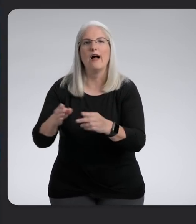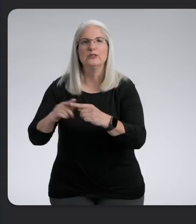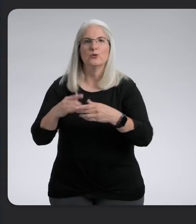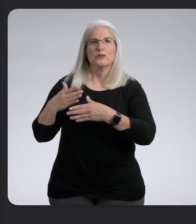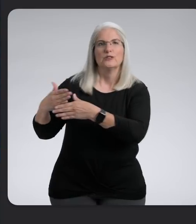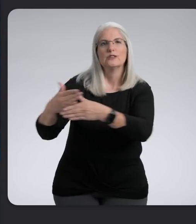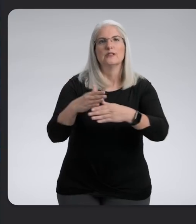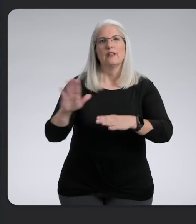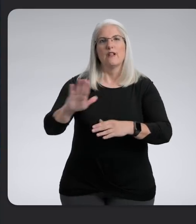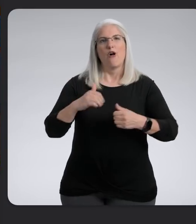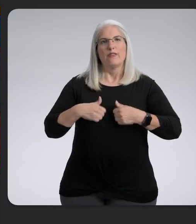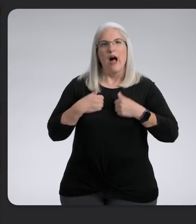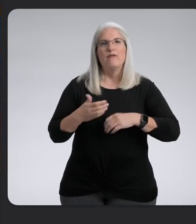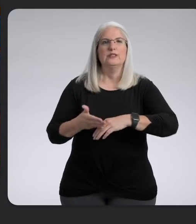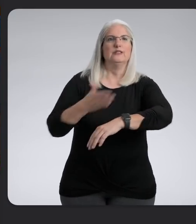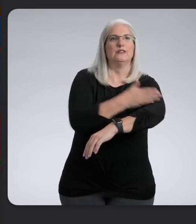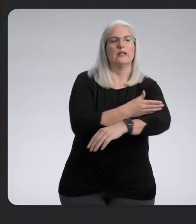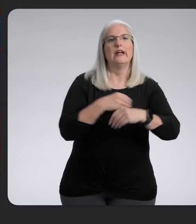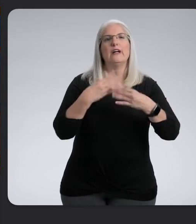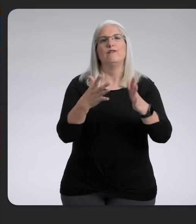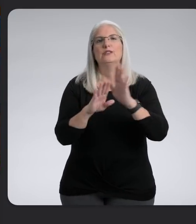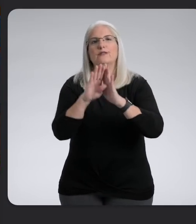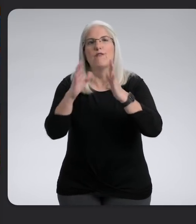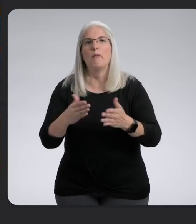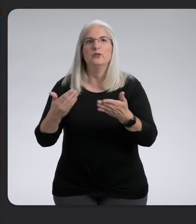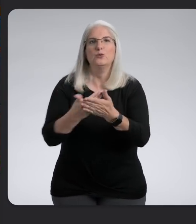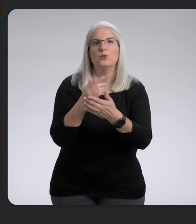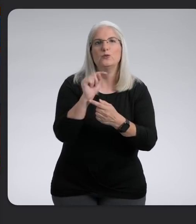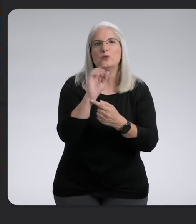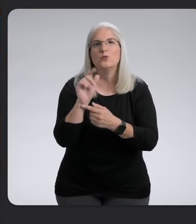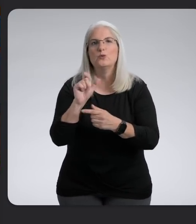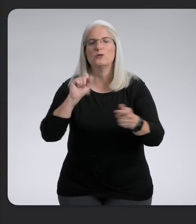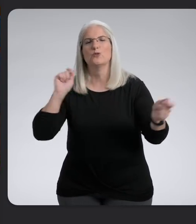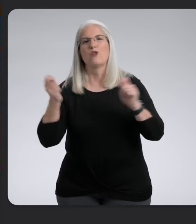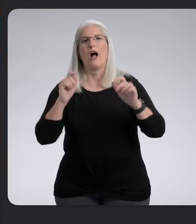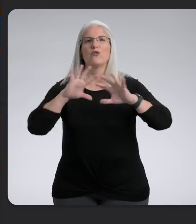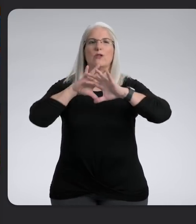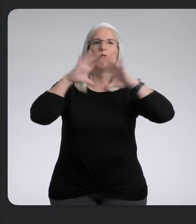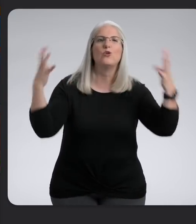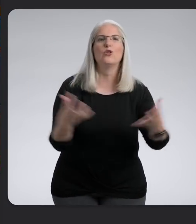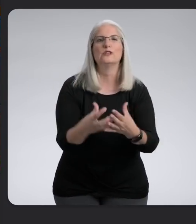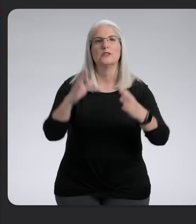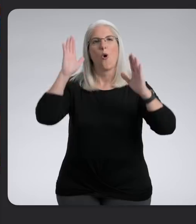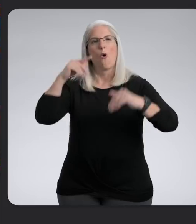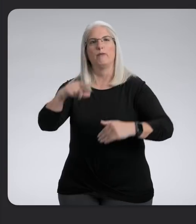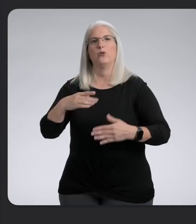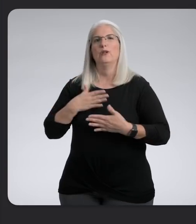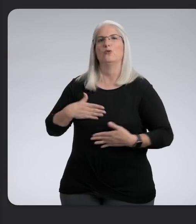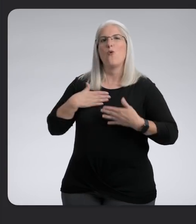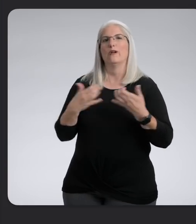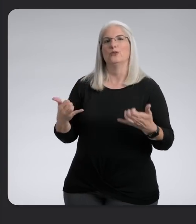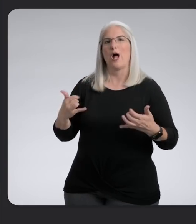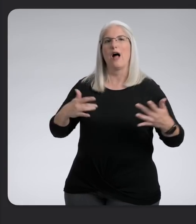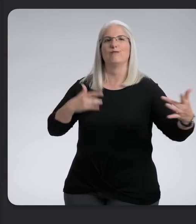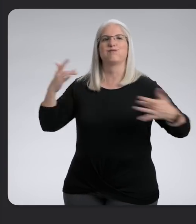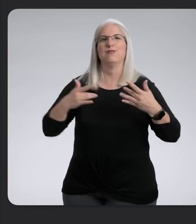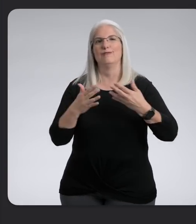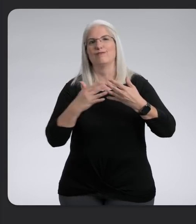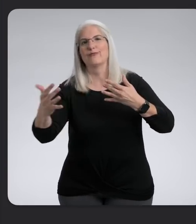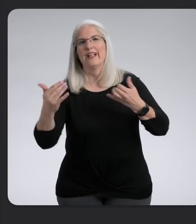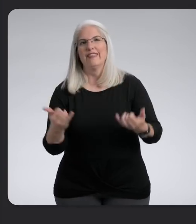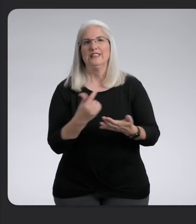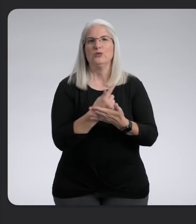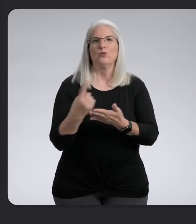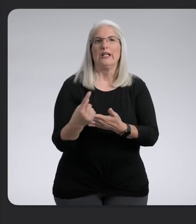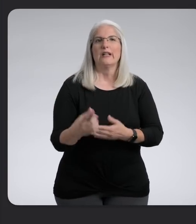to change the world. We hope you've enjoyed today's event and that you're excited for the week ahead. For those developers who